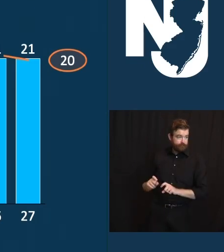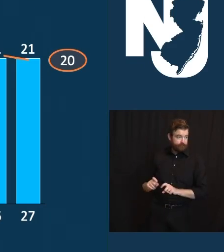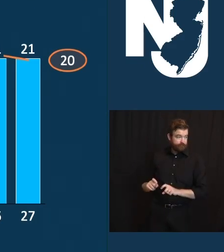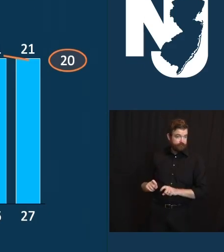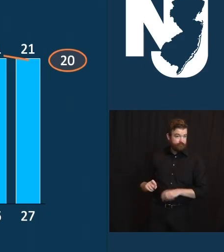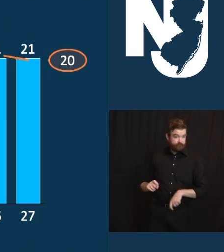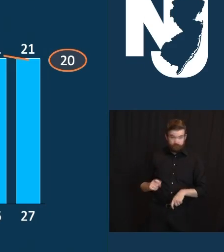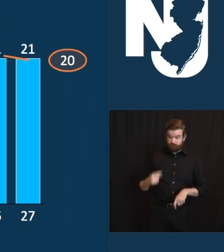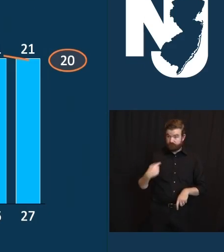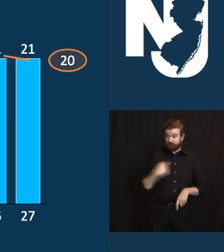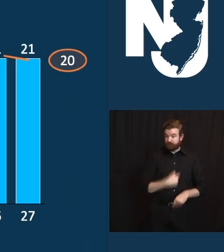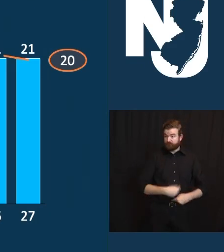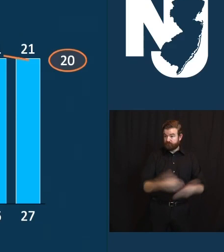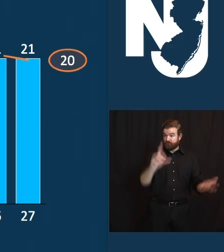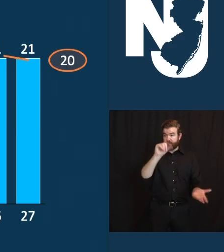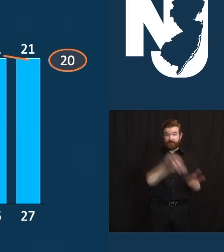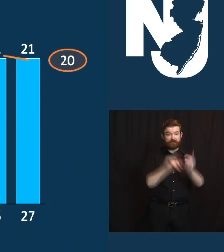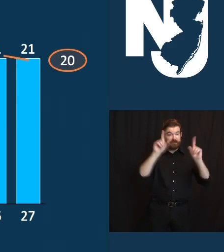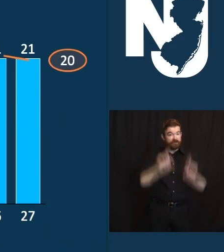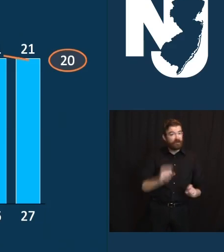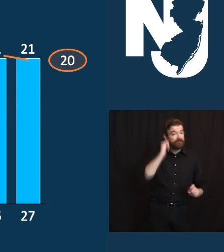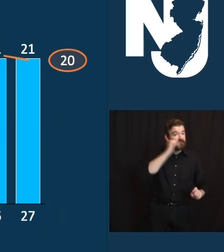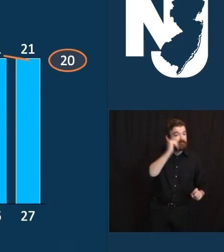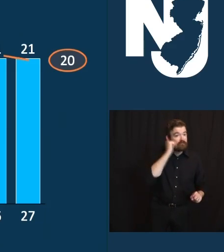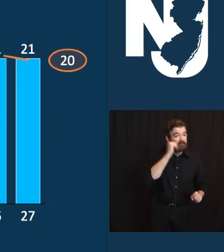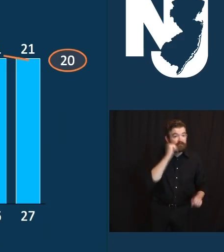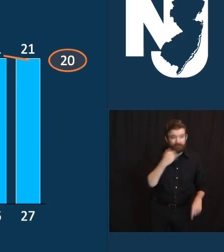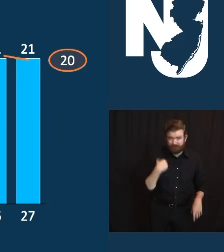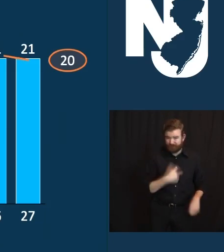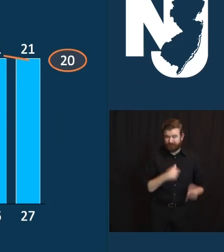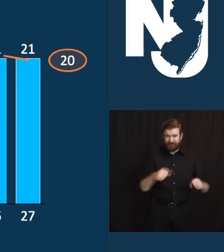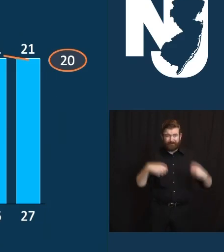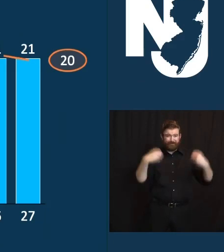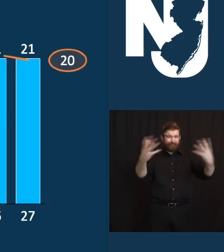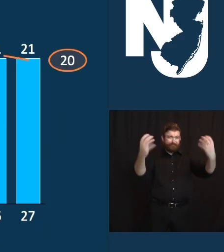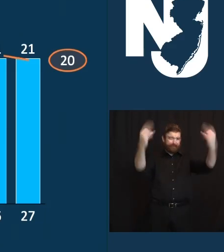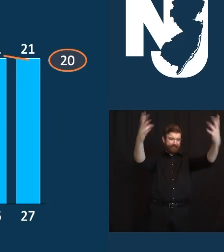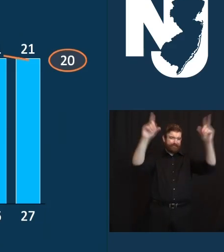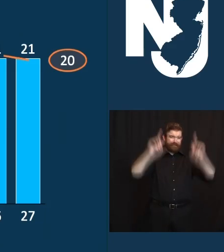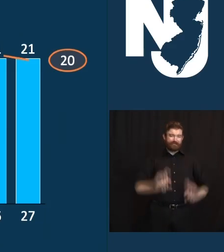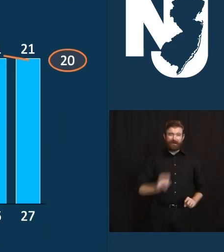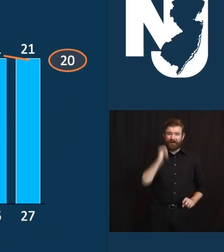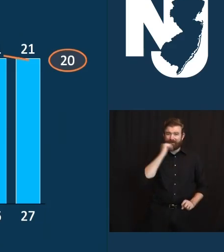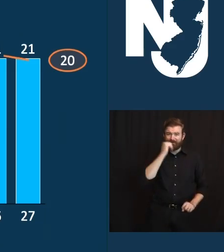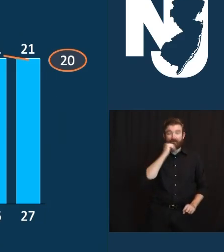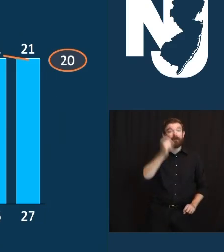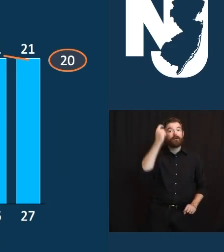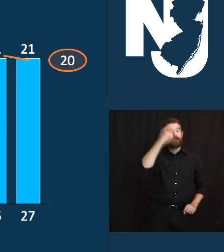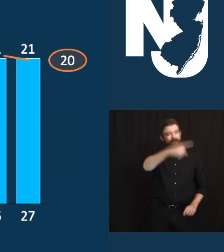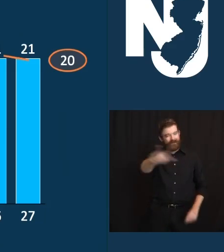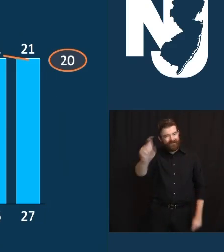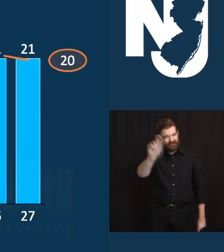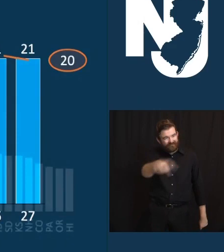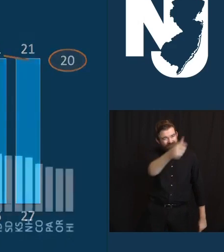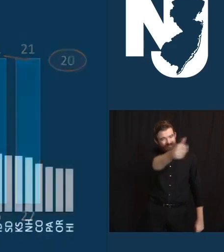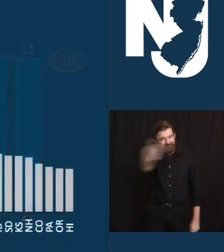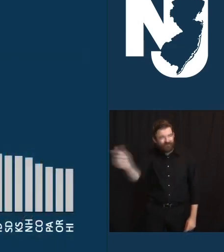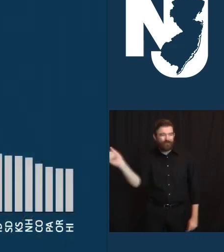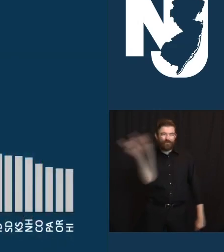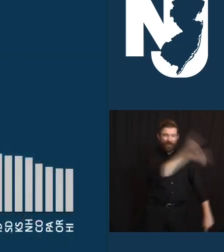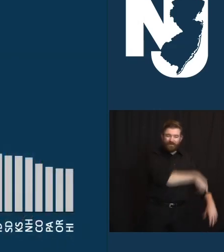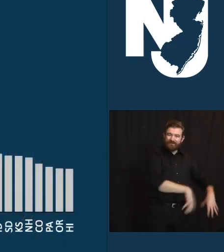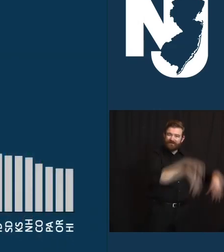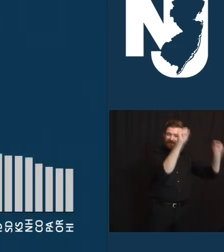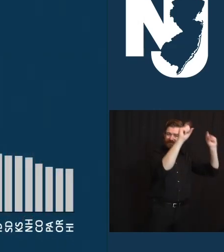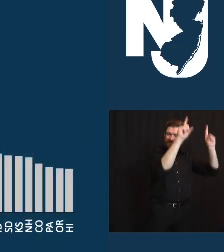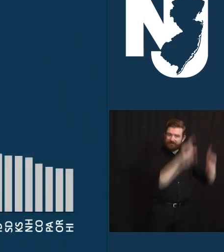the capacity to do this every single day, but we also need you to go out and get tested. We have been very consistent on the number